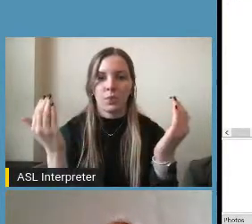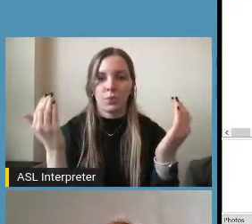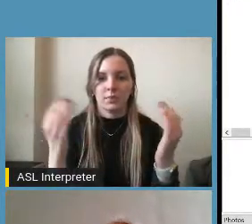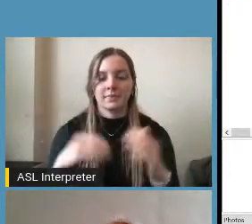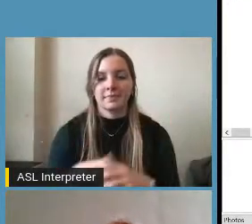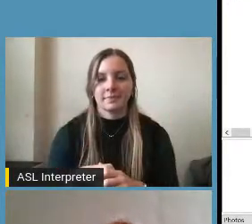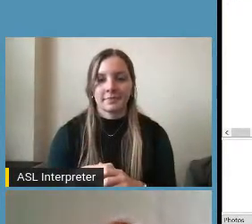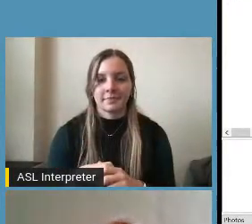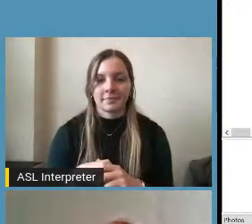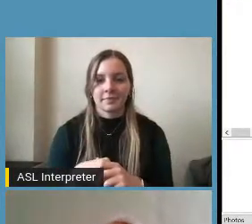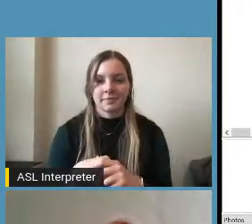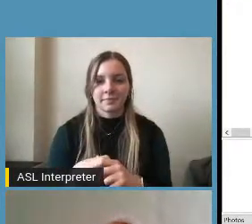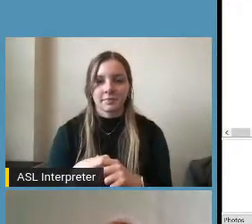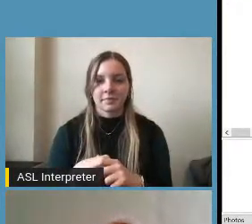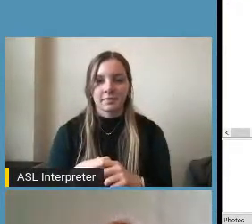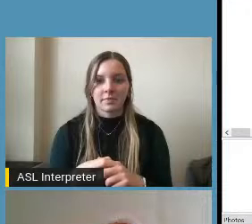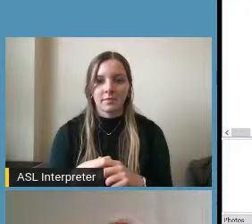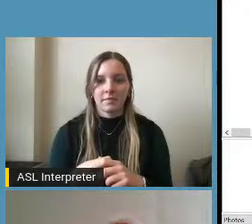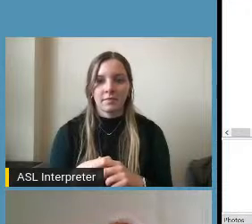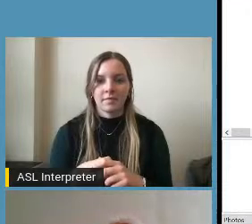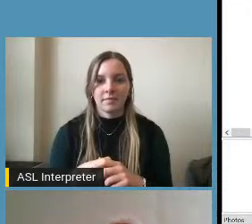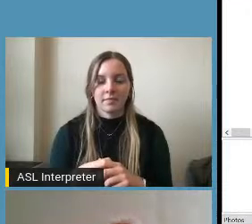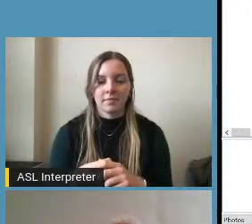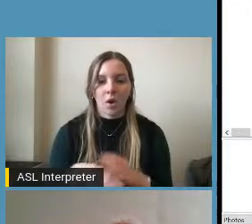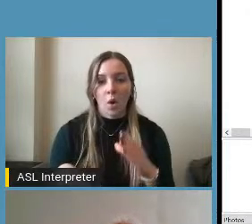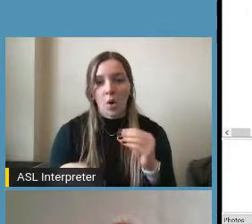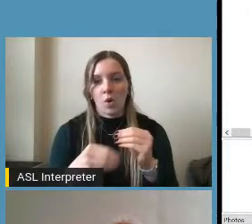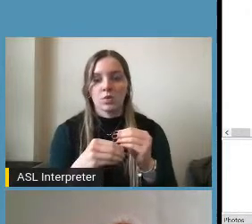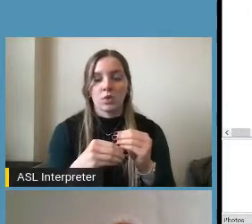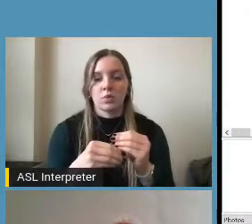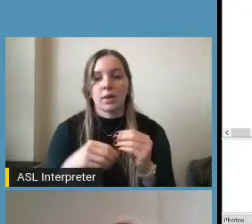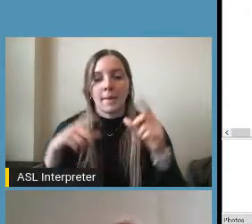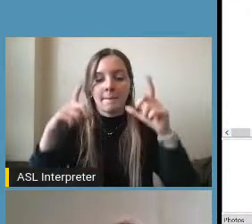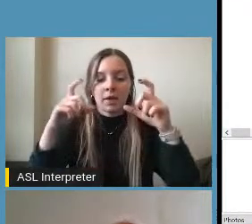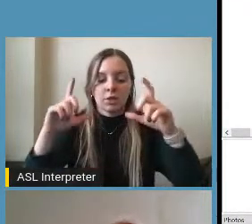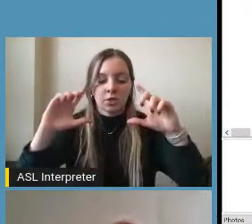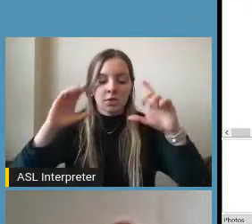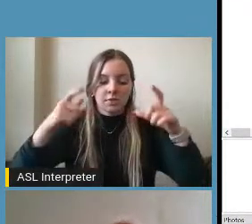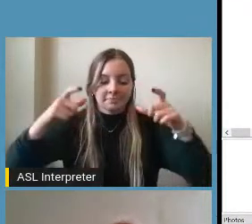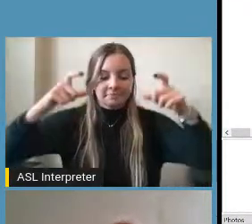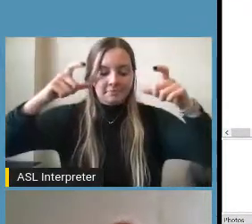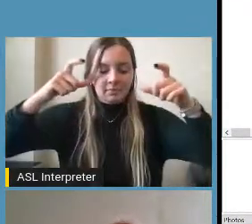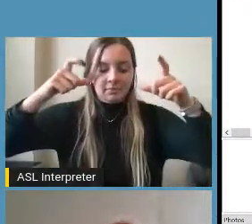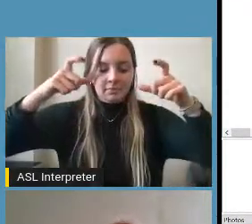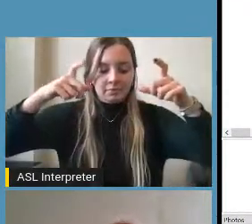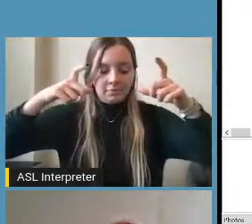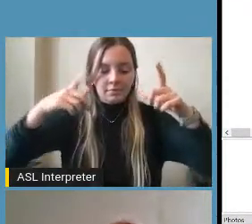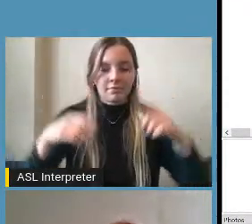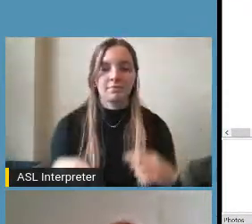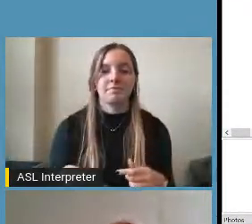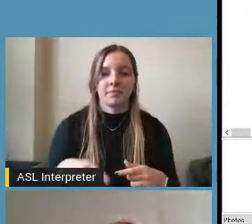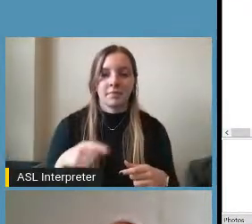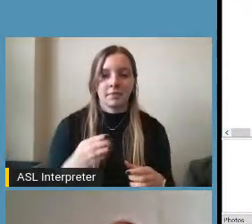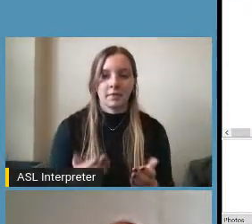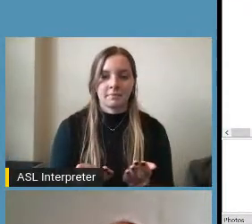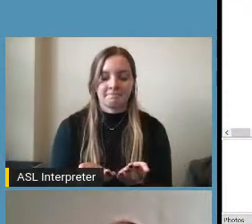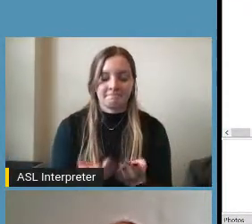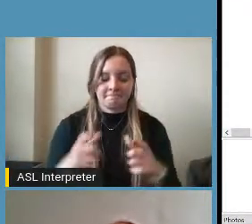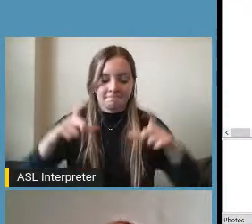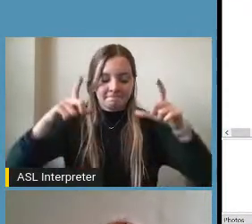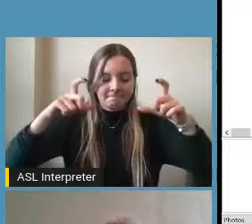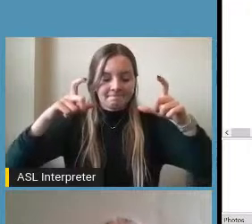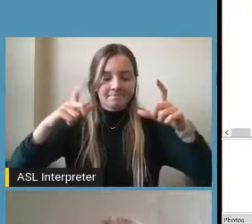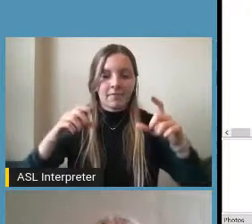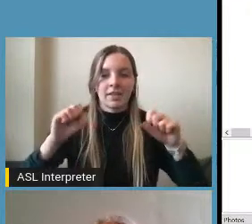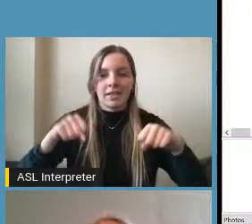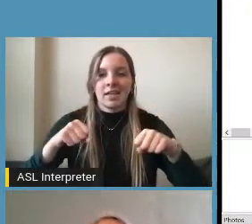extra pictures up over the top. These were handheld, so that we got the whole subject, and we can put that together in the